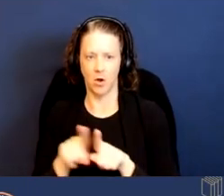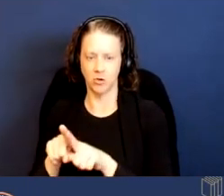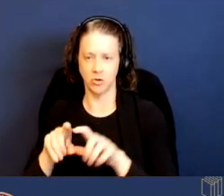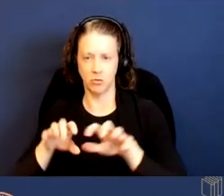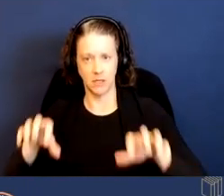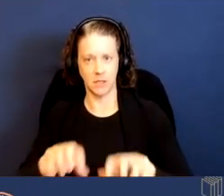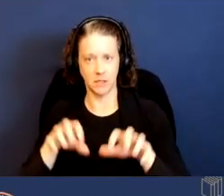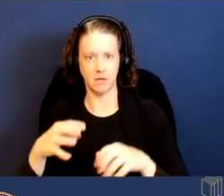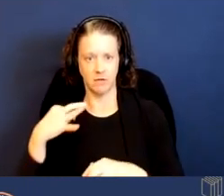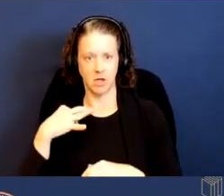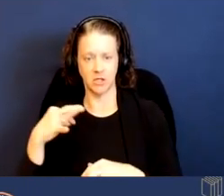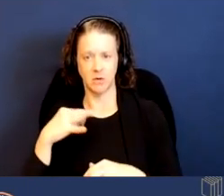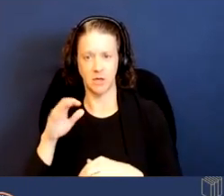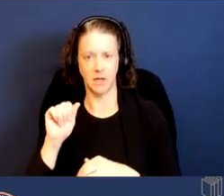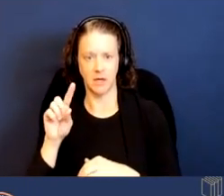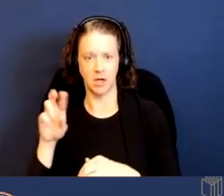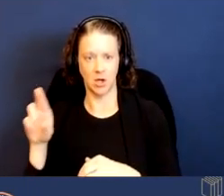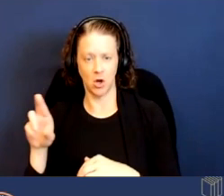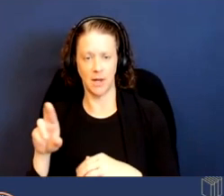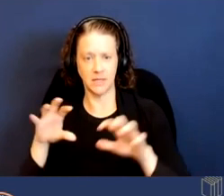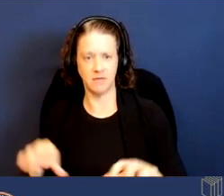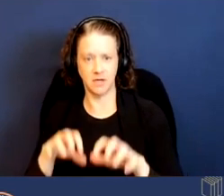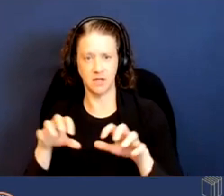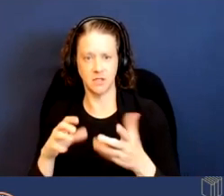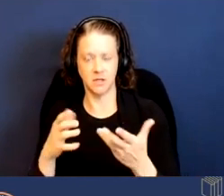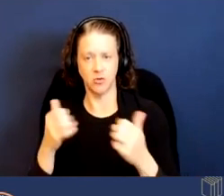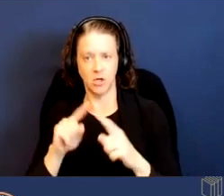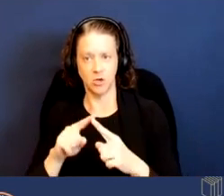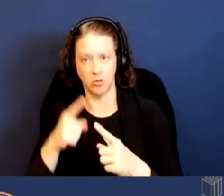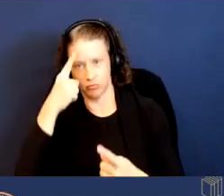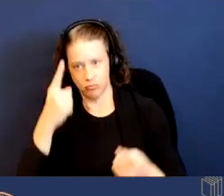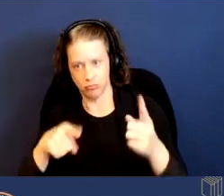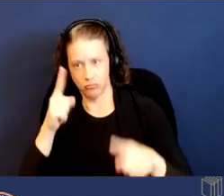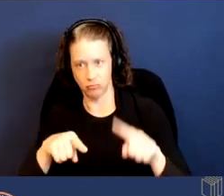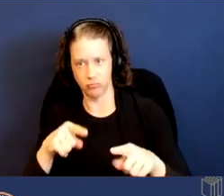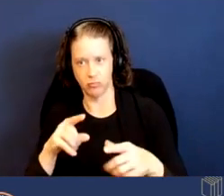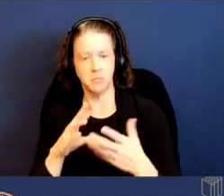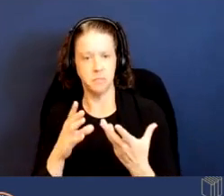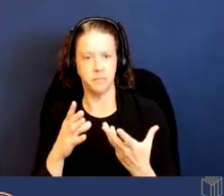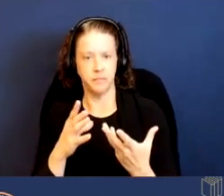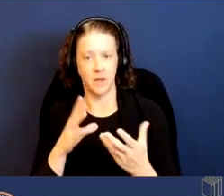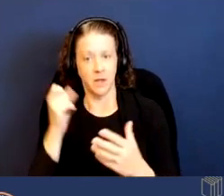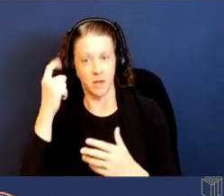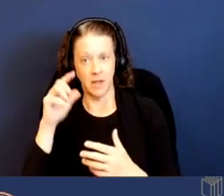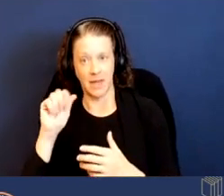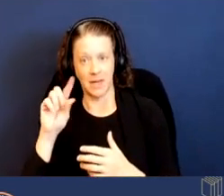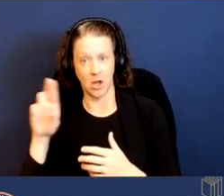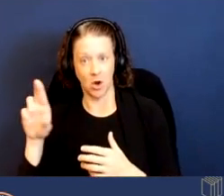these, voluntary, right, ADR activities, right? Again, alternative dispute resolution is voluntary, and I do want